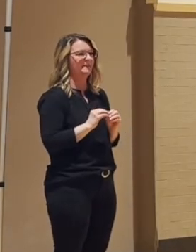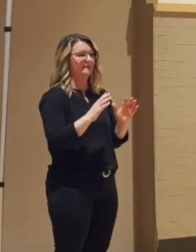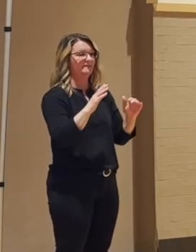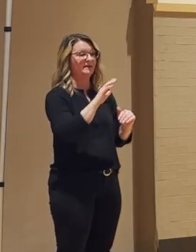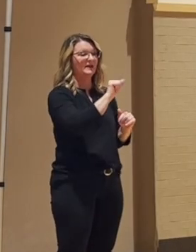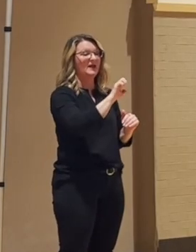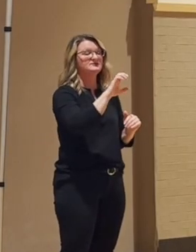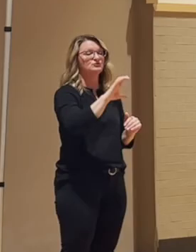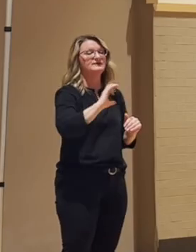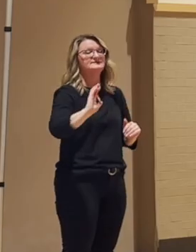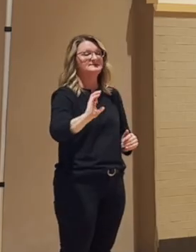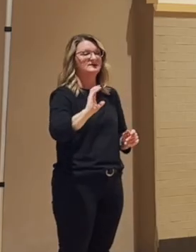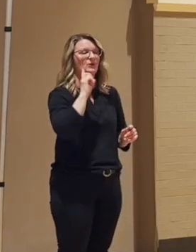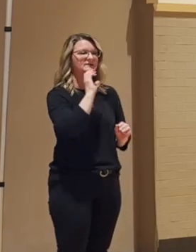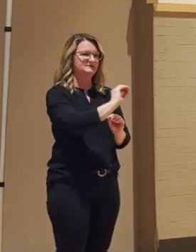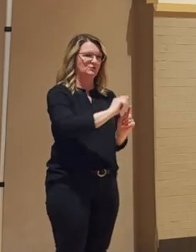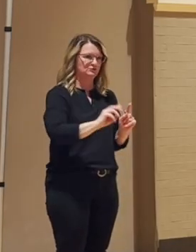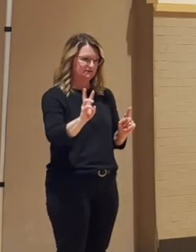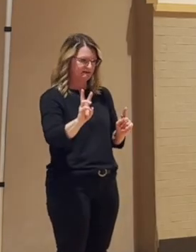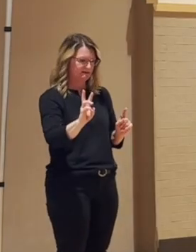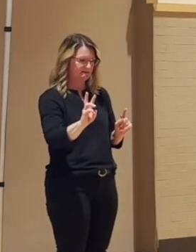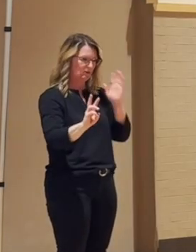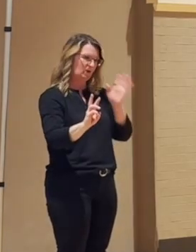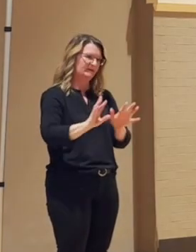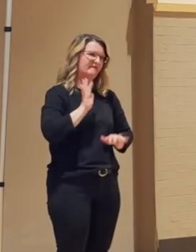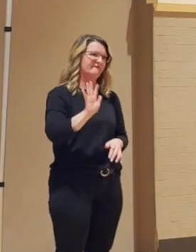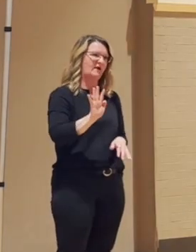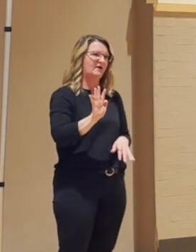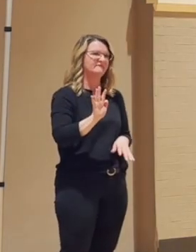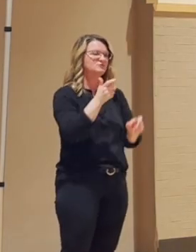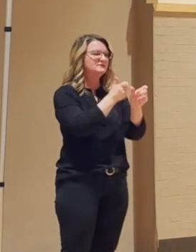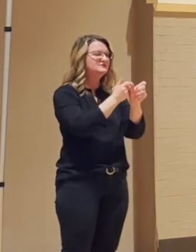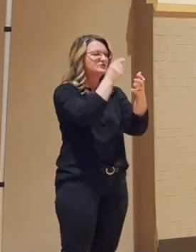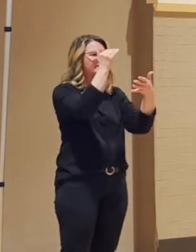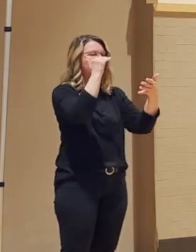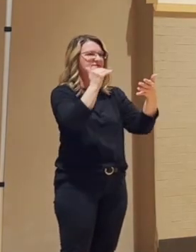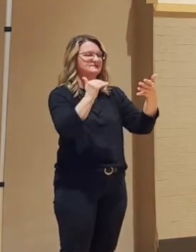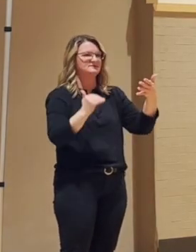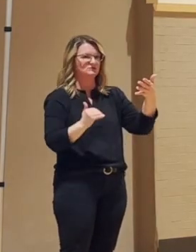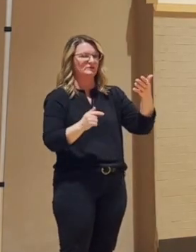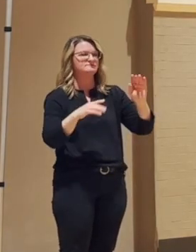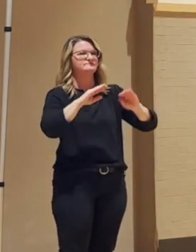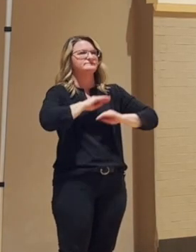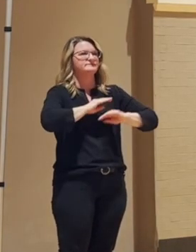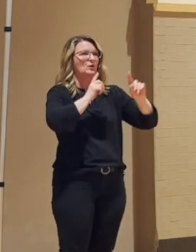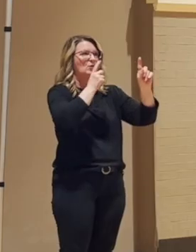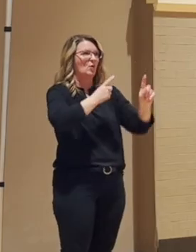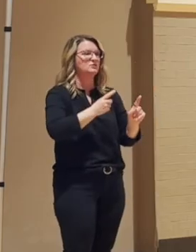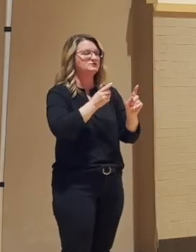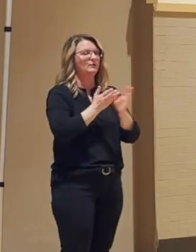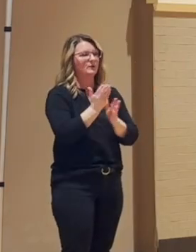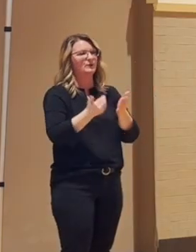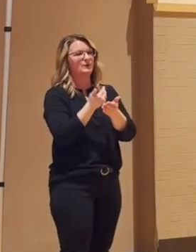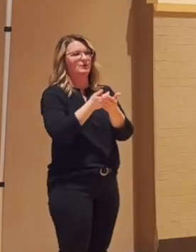Cass Creek City would be 0 to 6, and we would be at 5. So in each of these, we took a look at and met those goals through some new